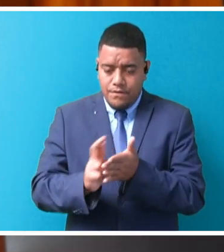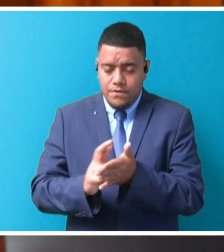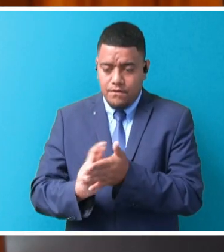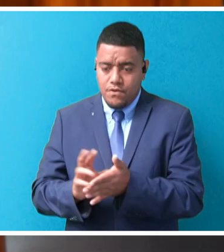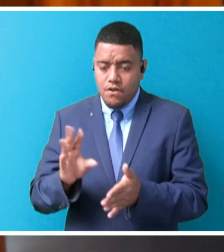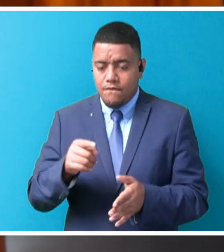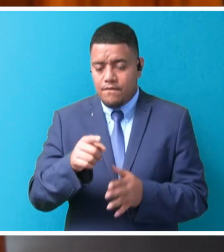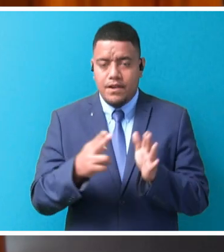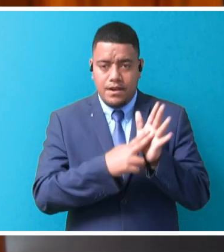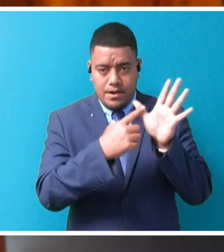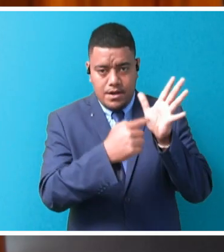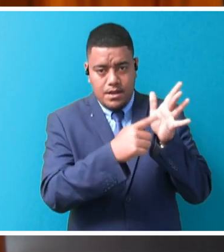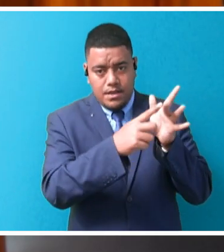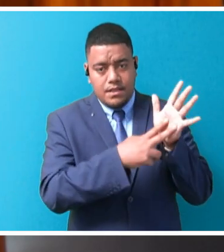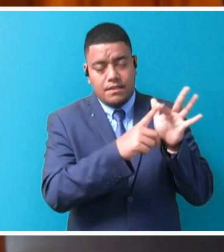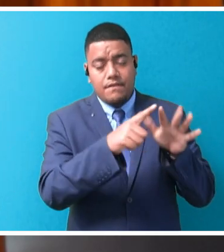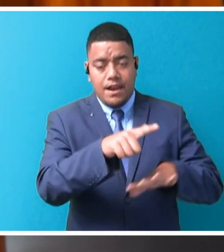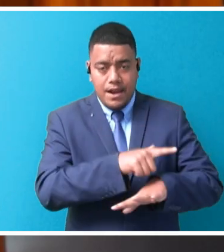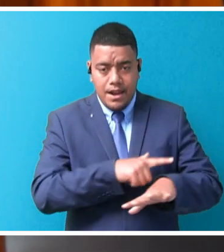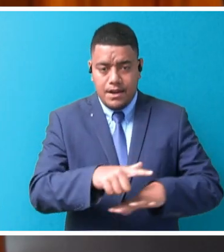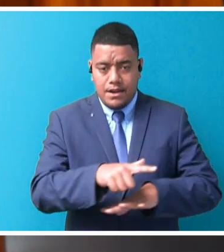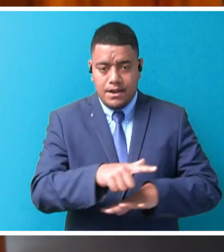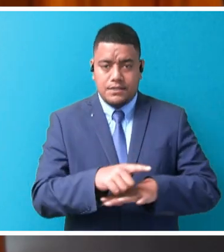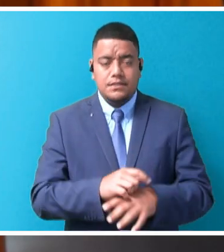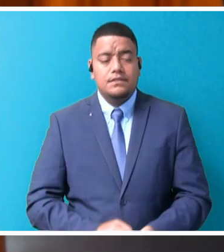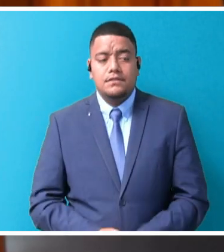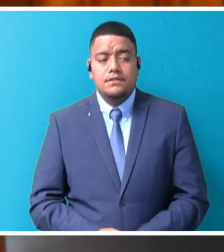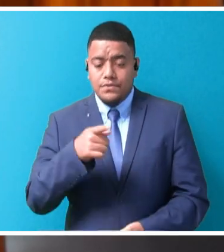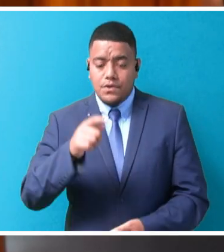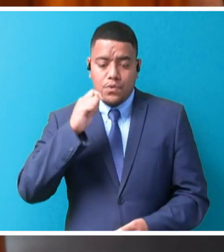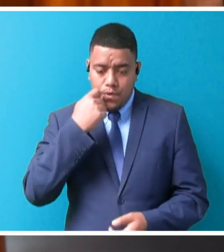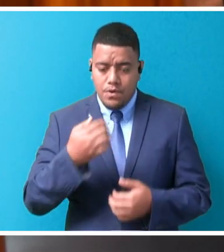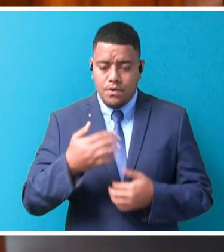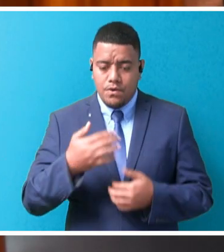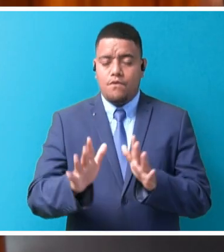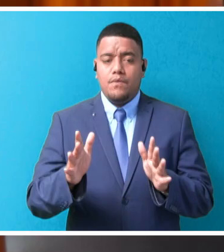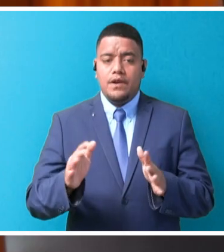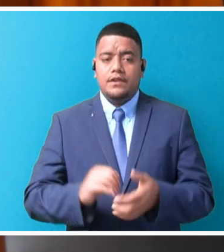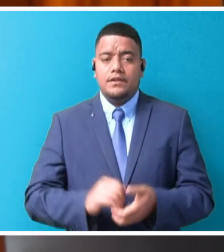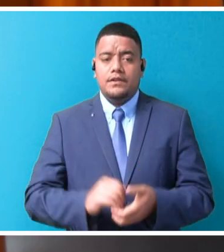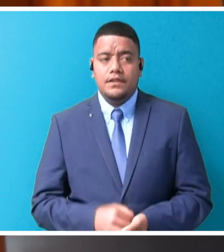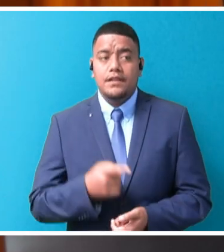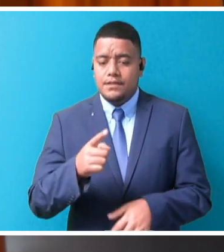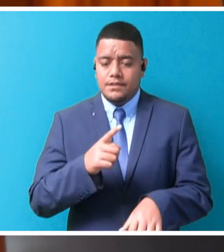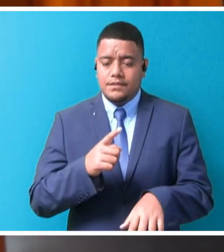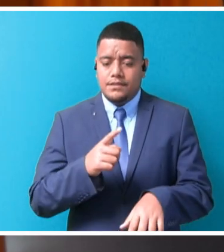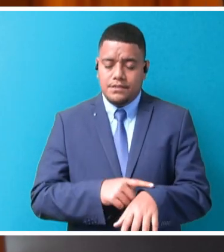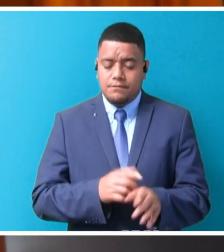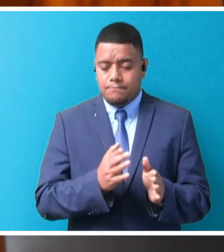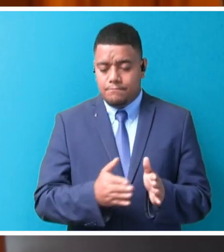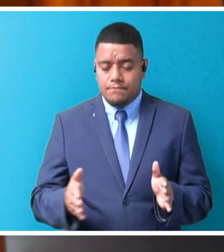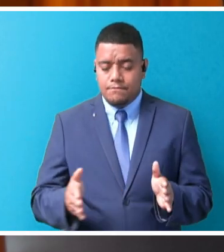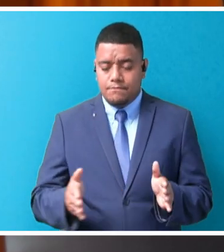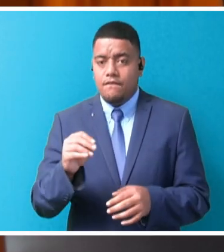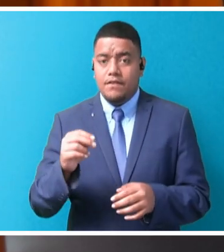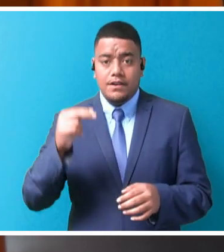Land Administration and the Itauke Institution, as this will augur well and timely on the co-creation of